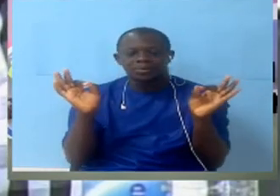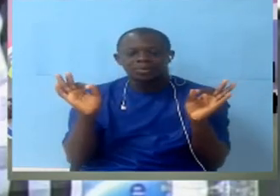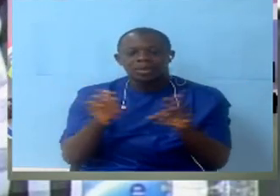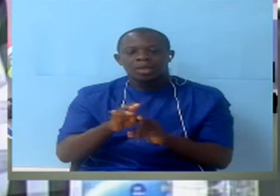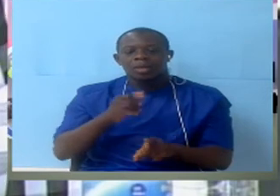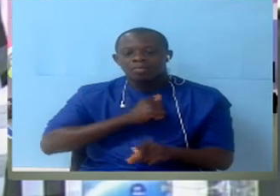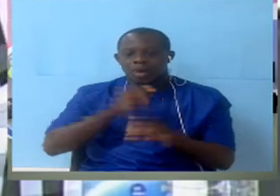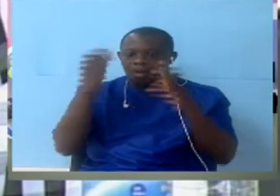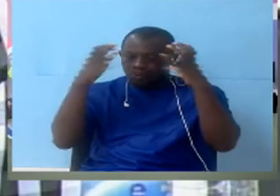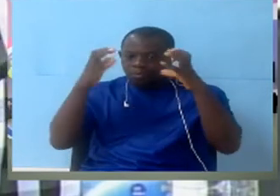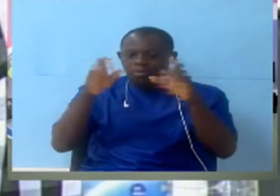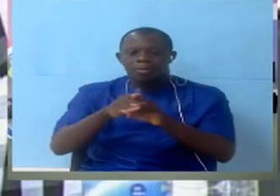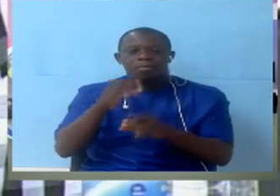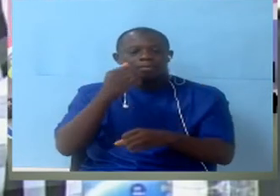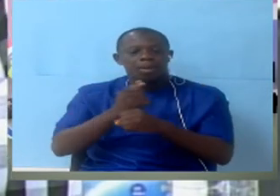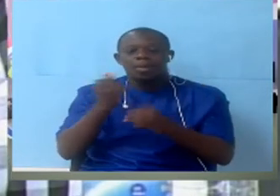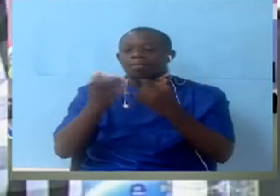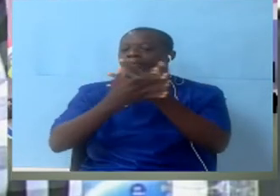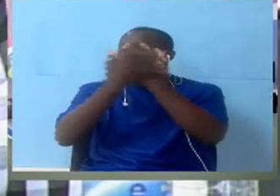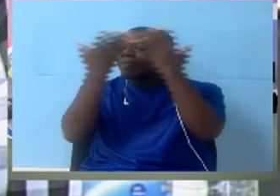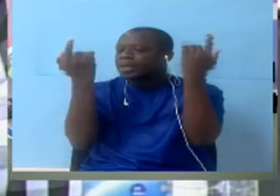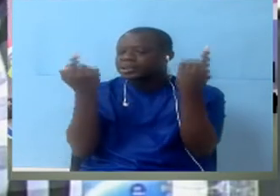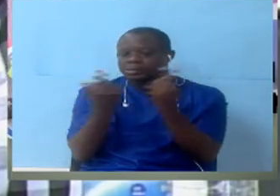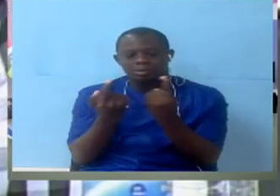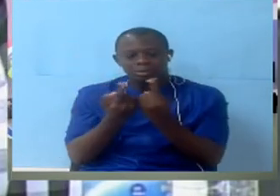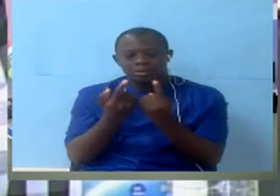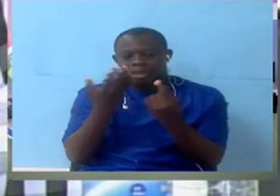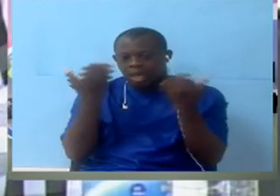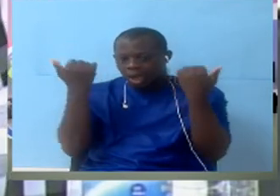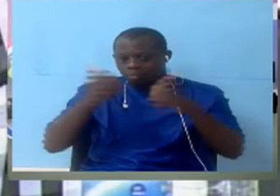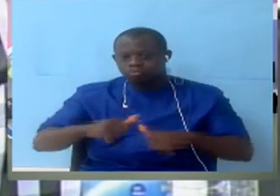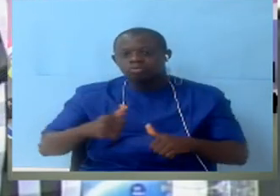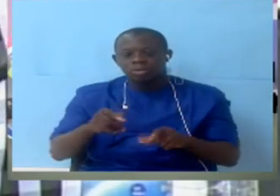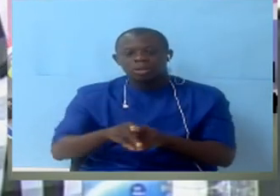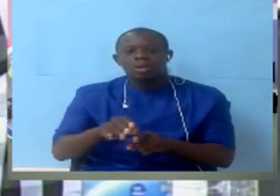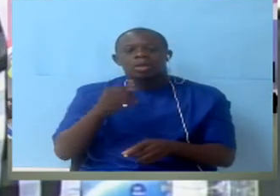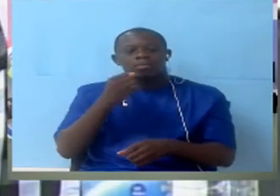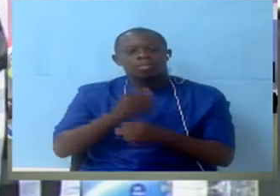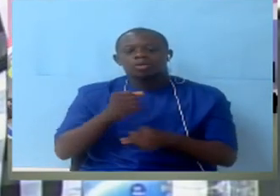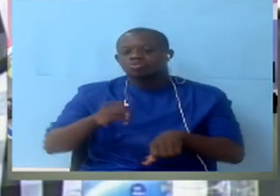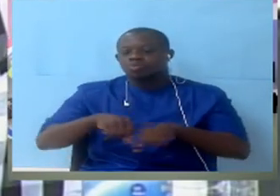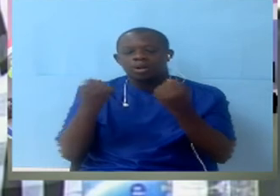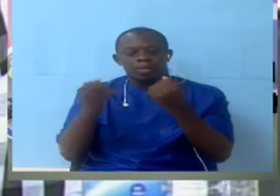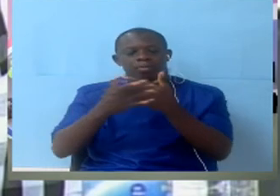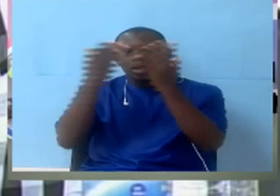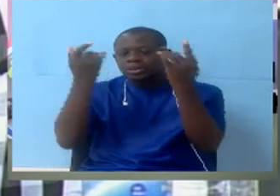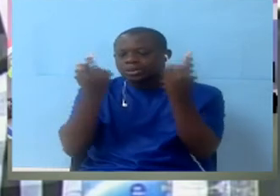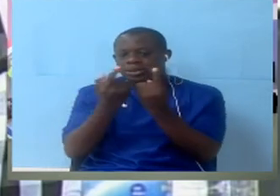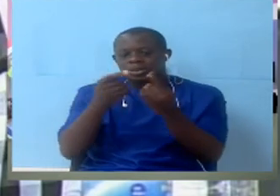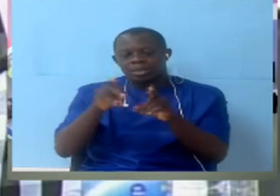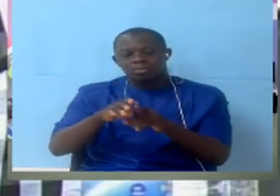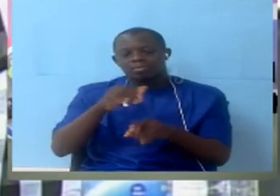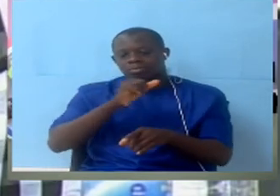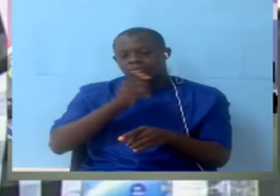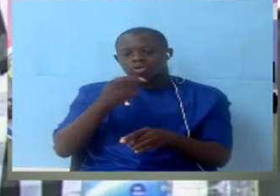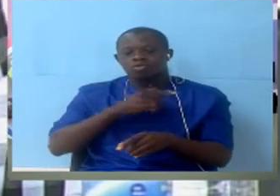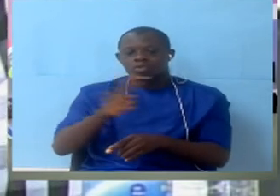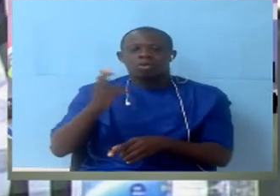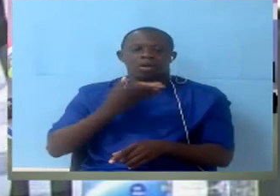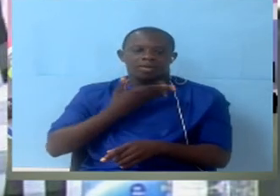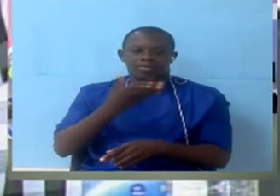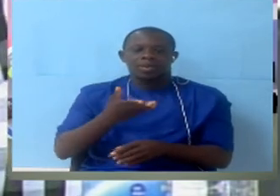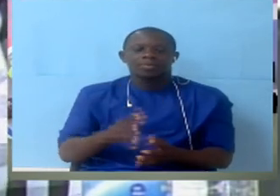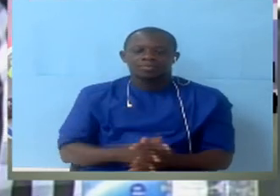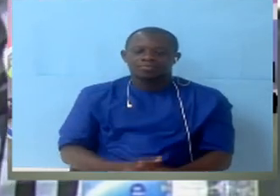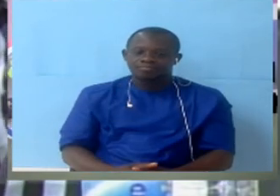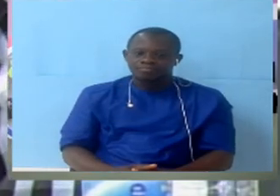I pu jamale kosni. It caused me a lot of things. And I could let yang common. And it spoiled a lot of things also in my absence. Nien ko fa